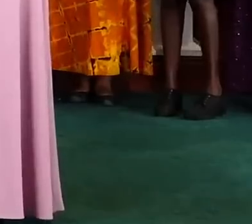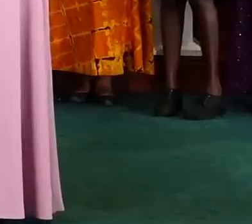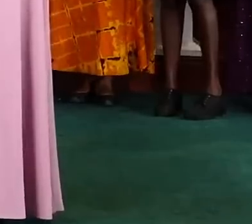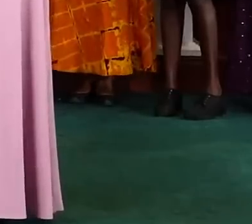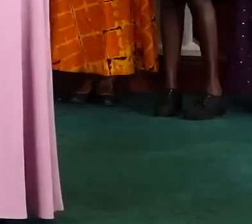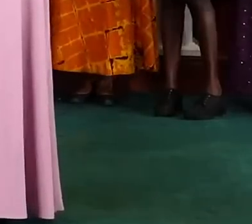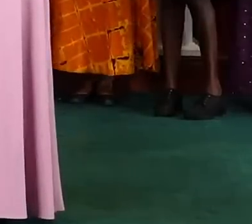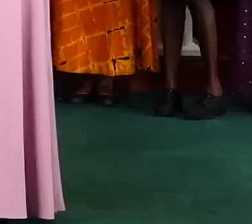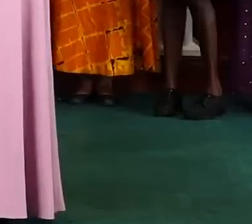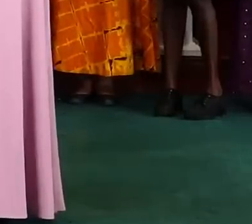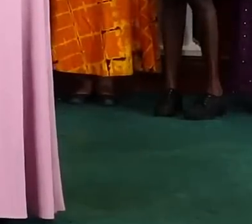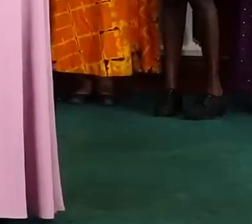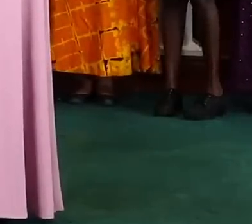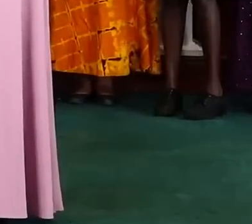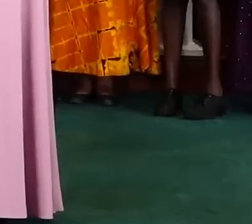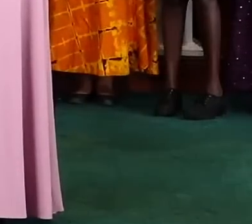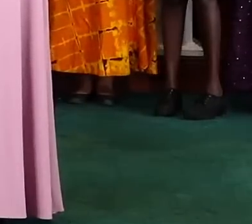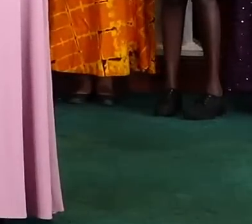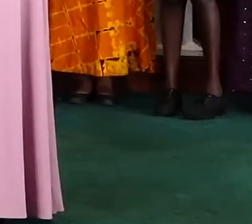Beautiful.